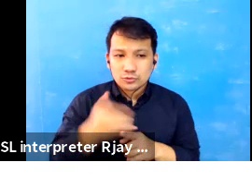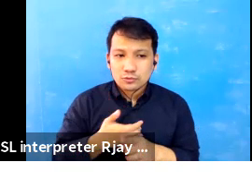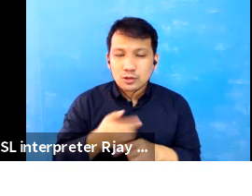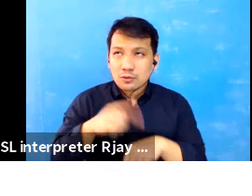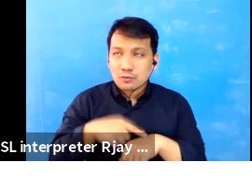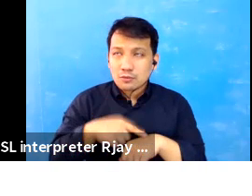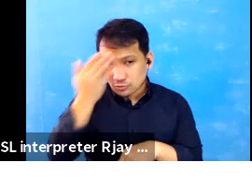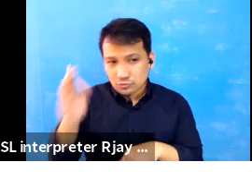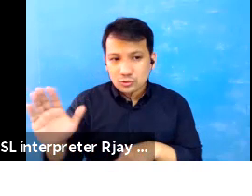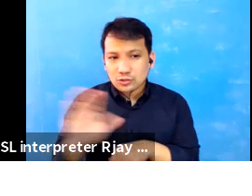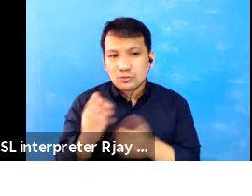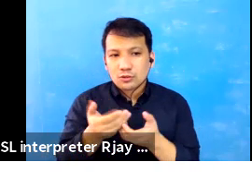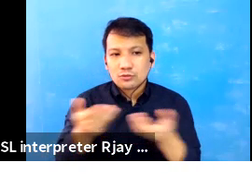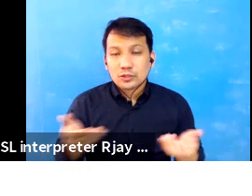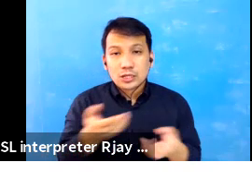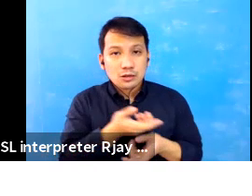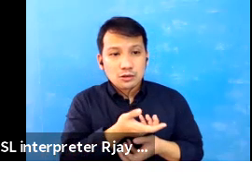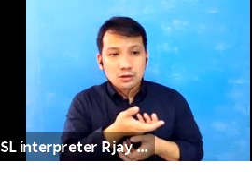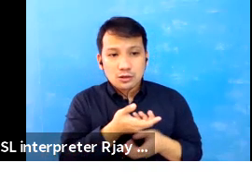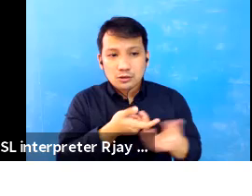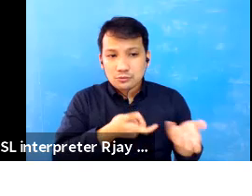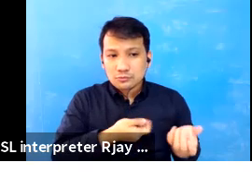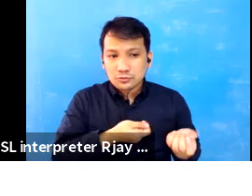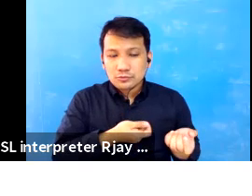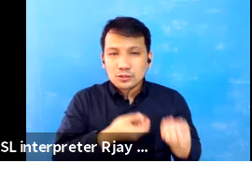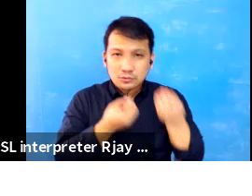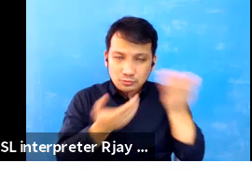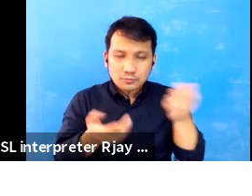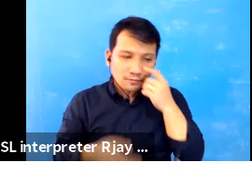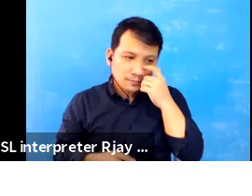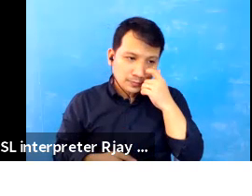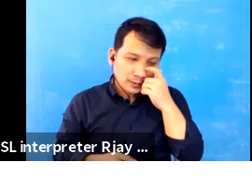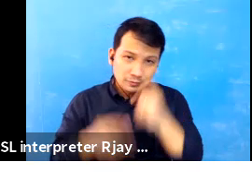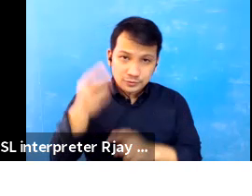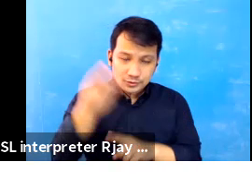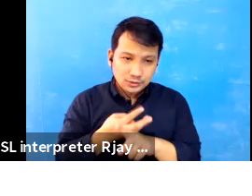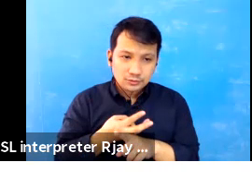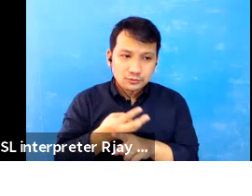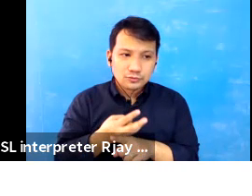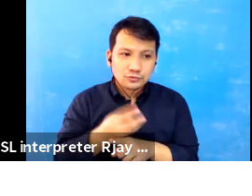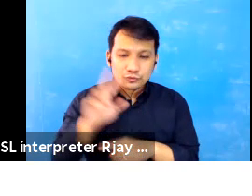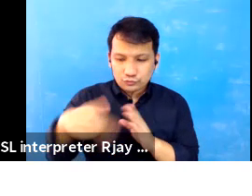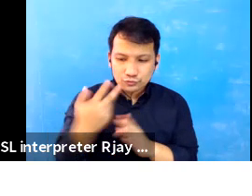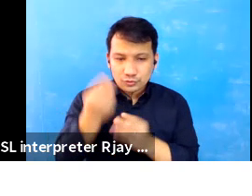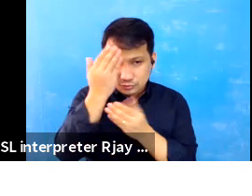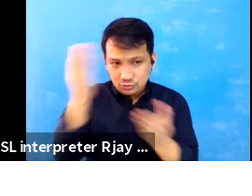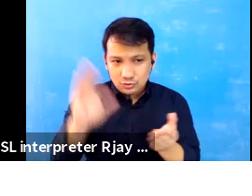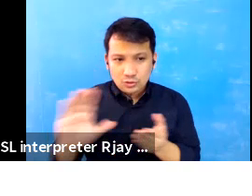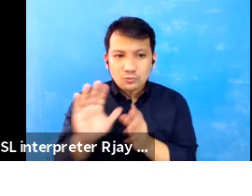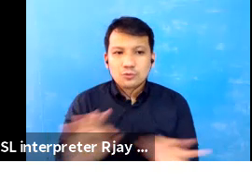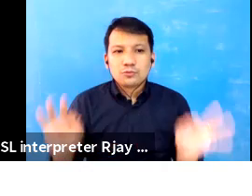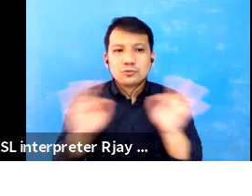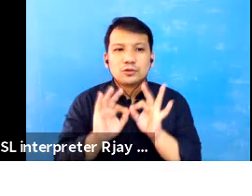that there is exclusive breastfeeding. For 6 months to 2 years, you will see the